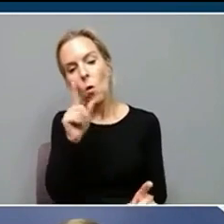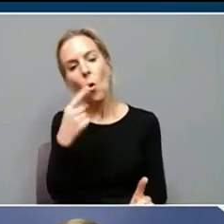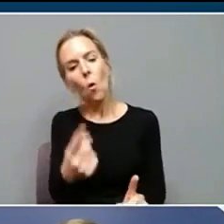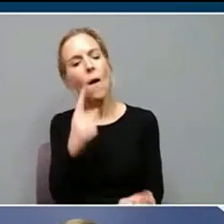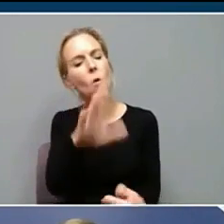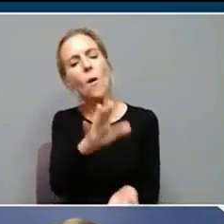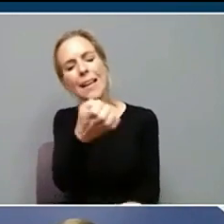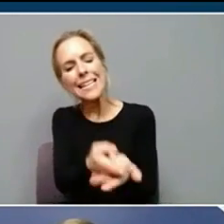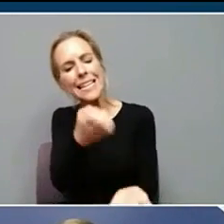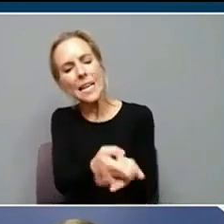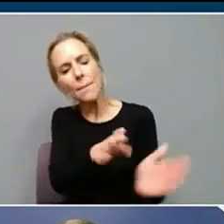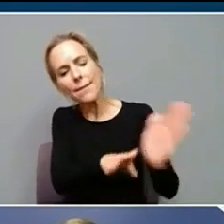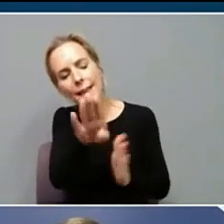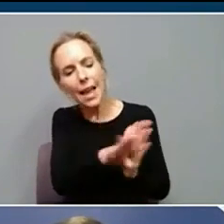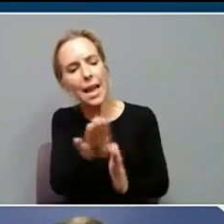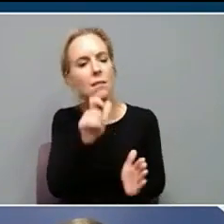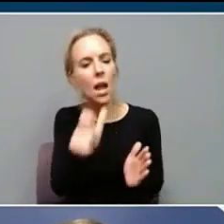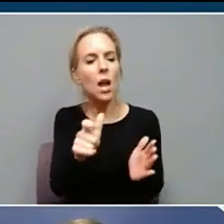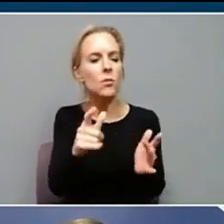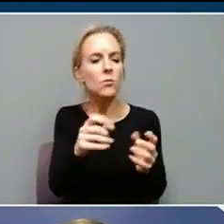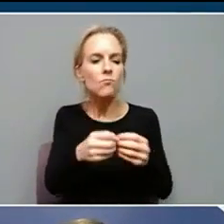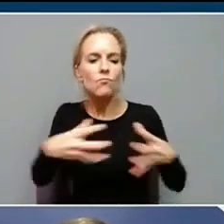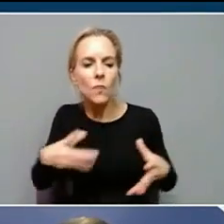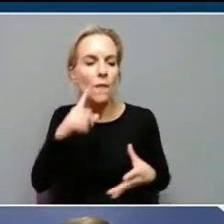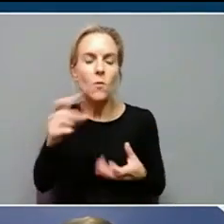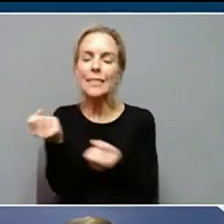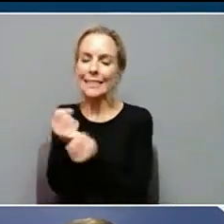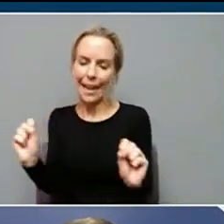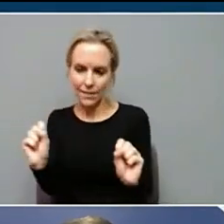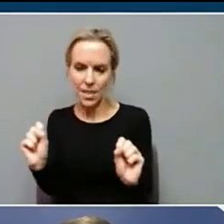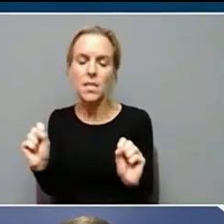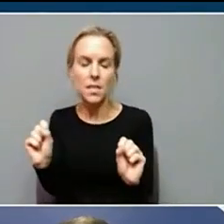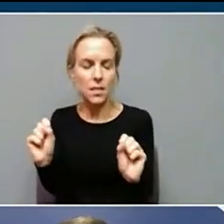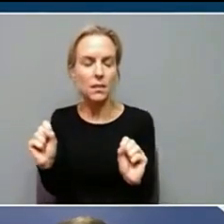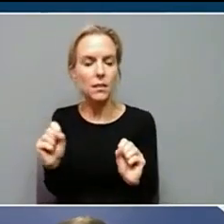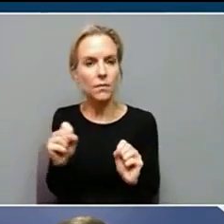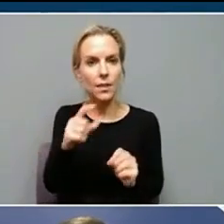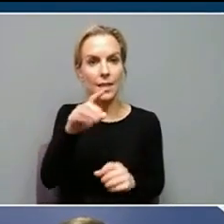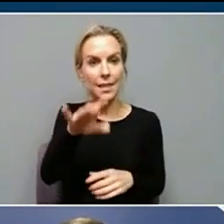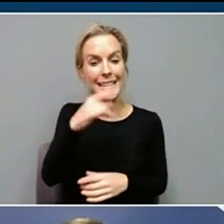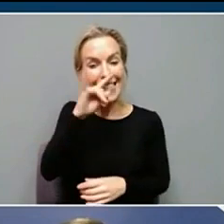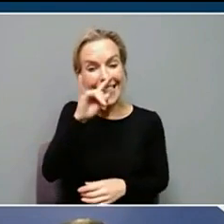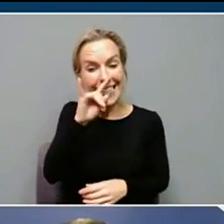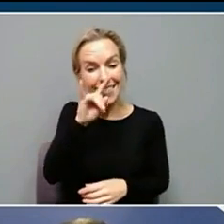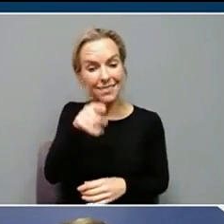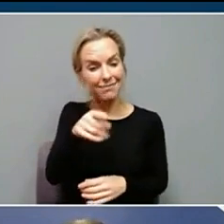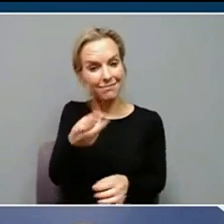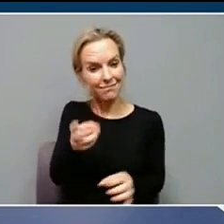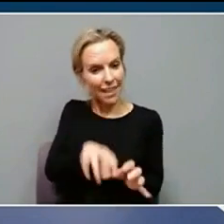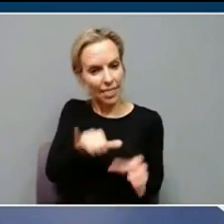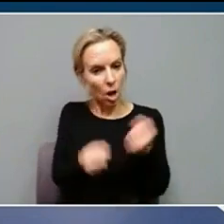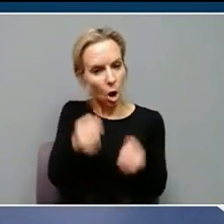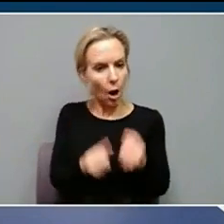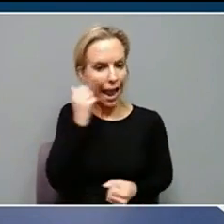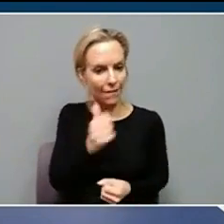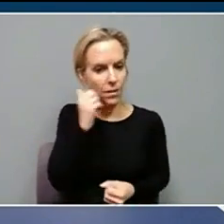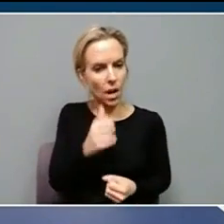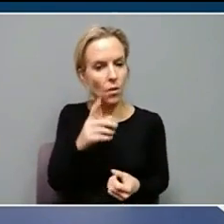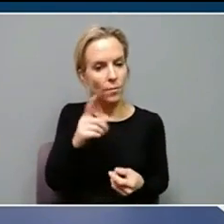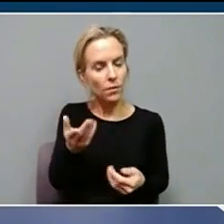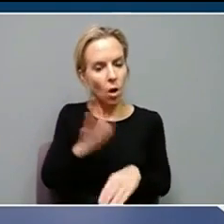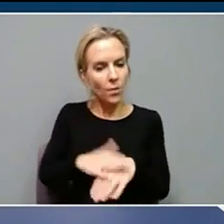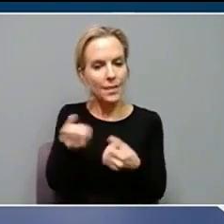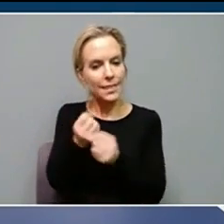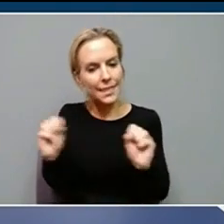It's not just progress. It's safety. It's putting our kids in that car every day and wanting them to be on the safest